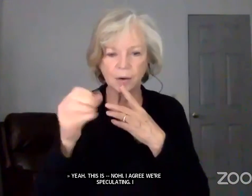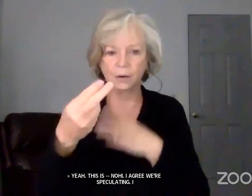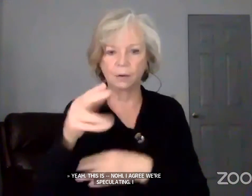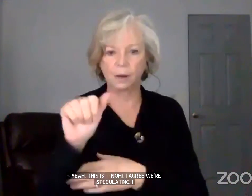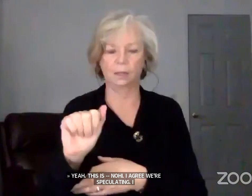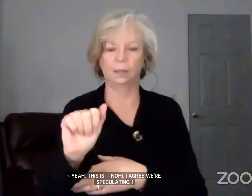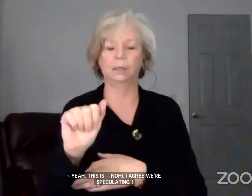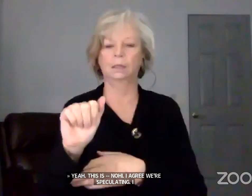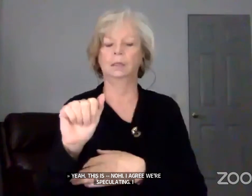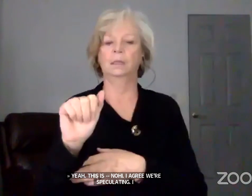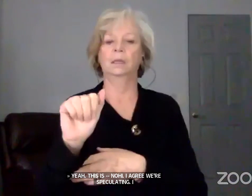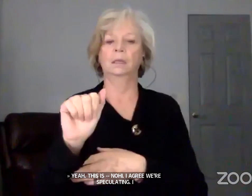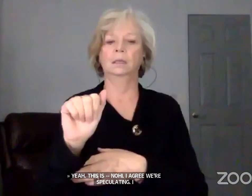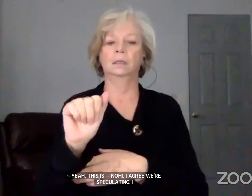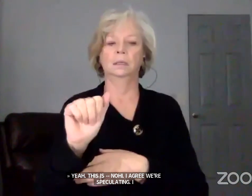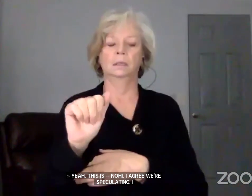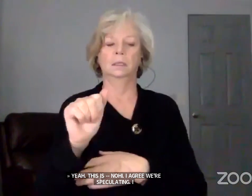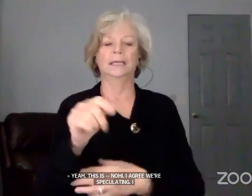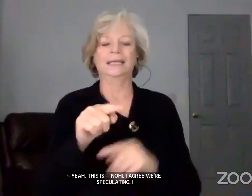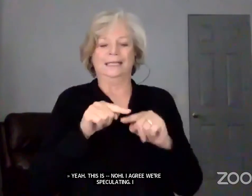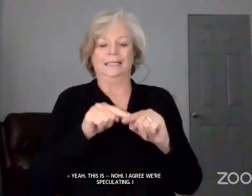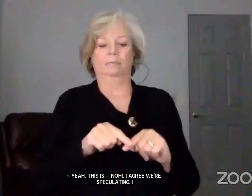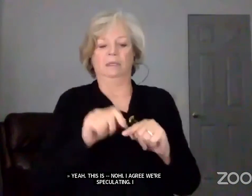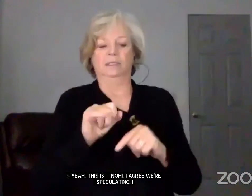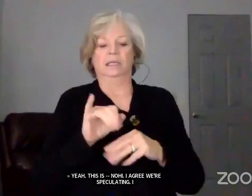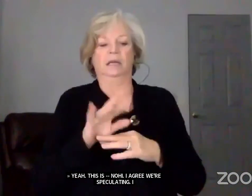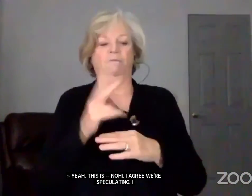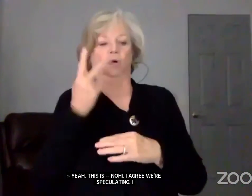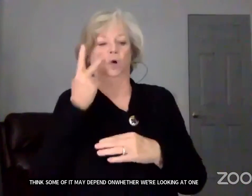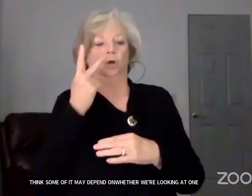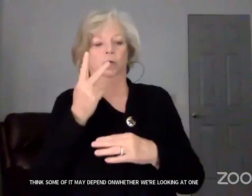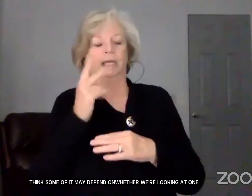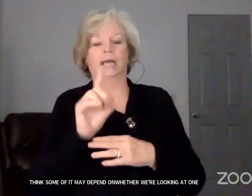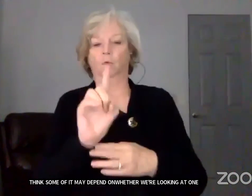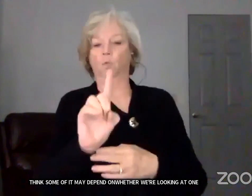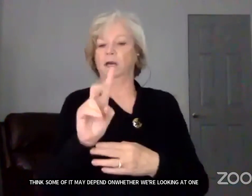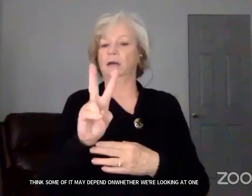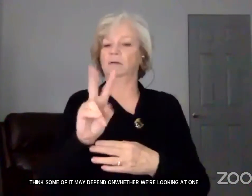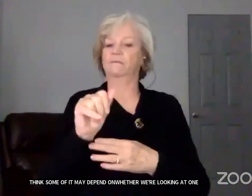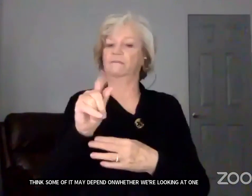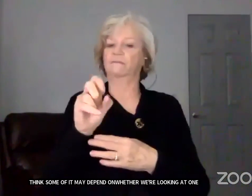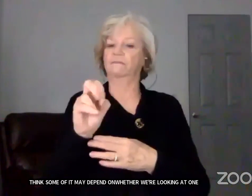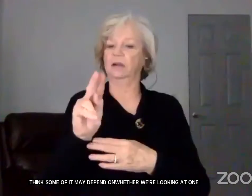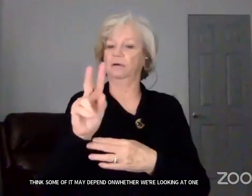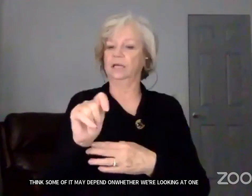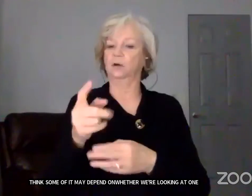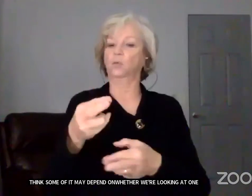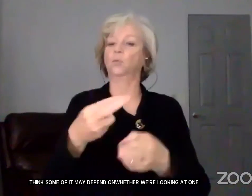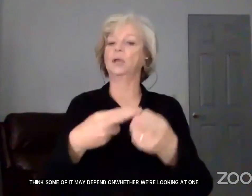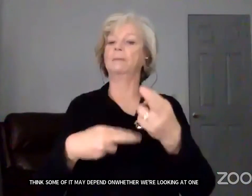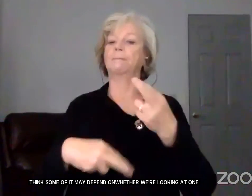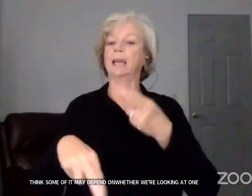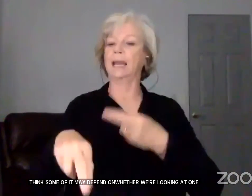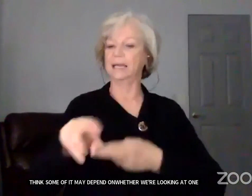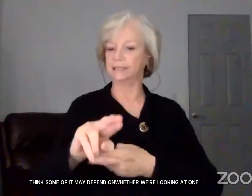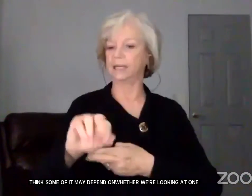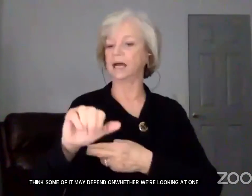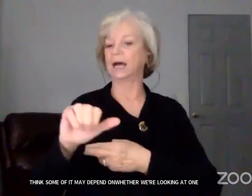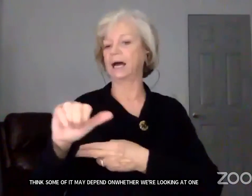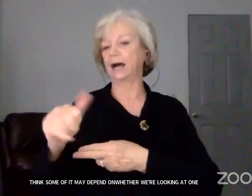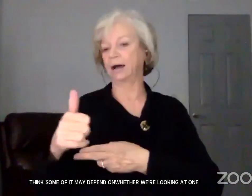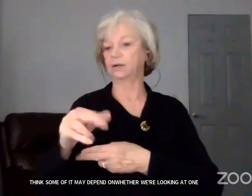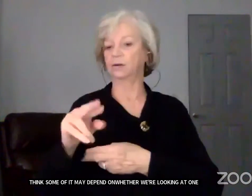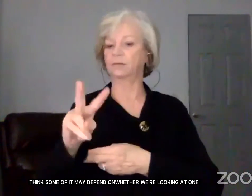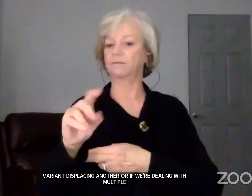at one variant displacing another, or whether we're sort of dealing with multiple variants, because I think then it could become sort